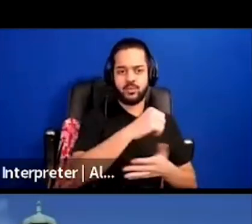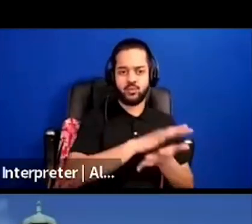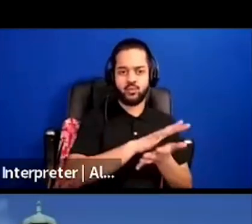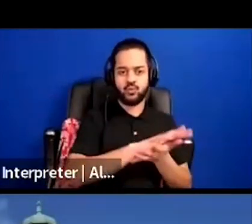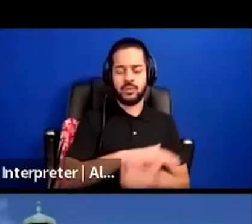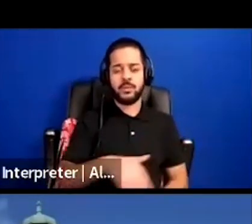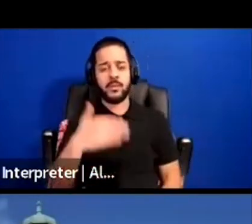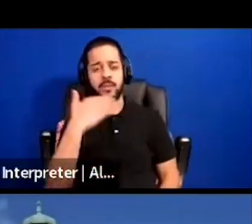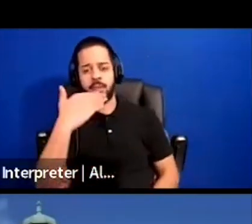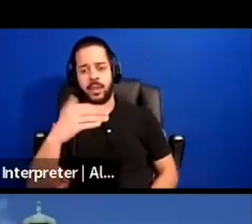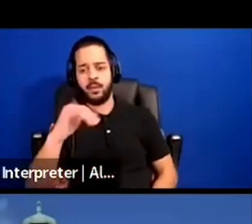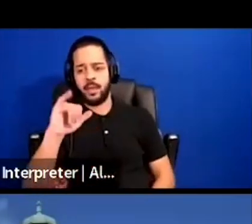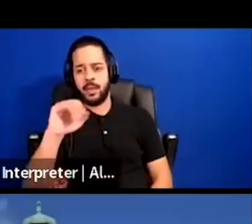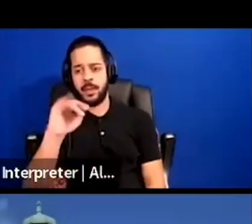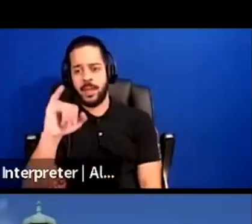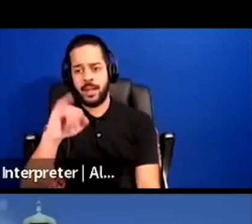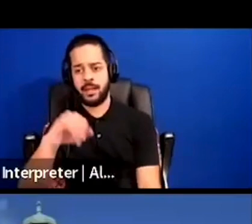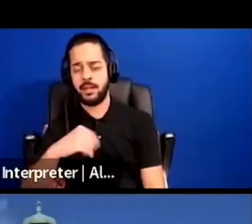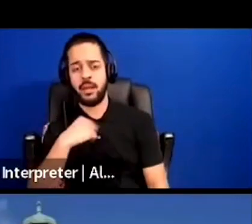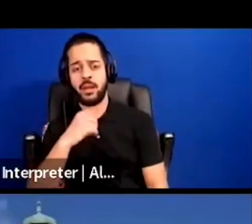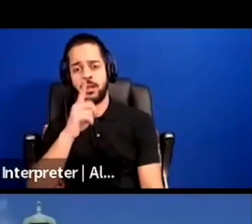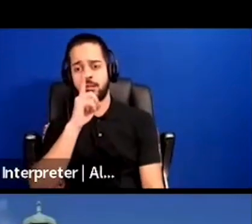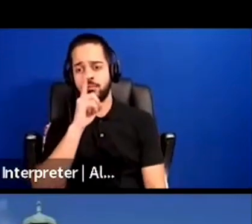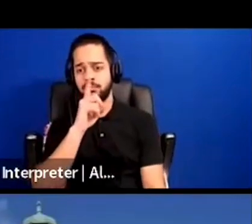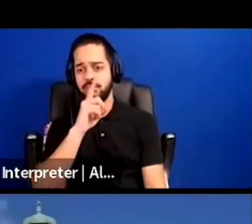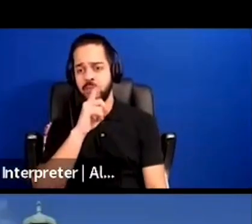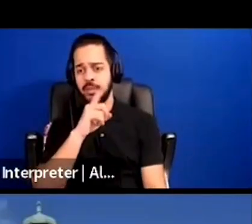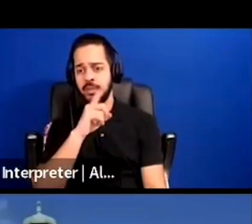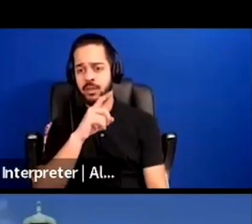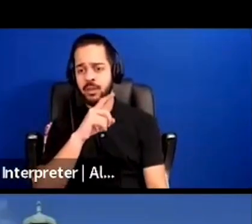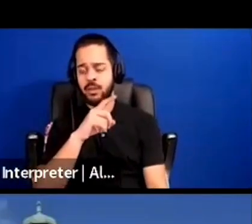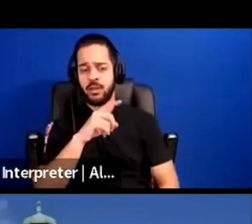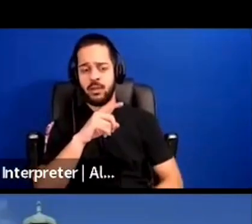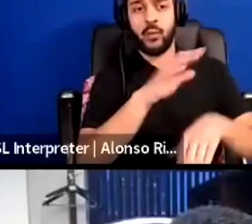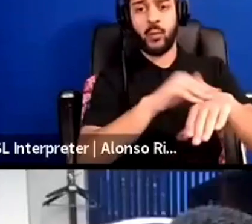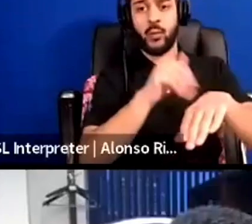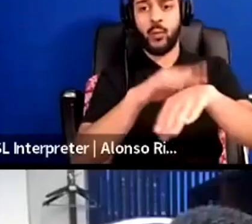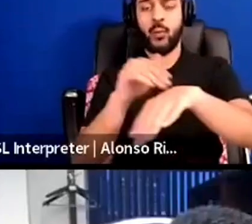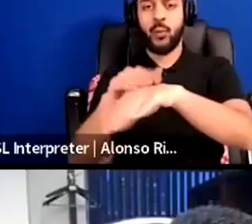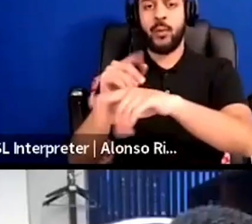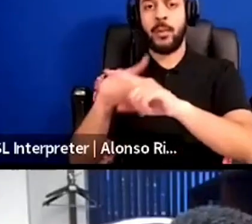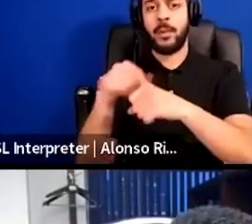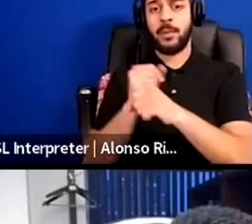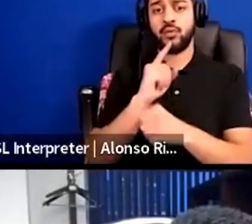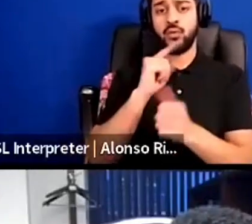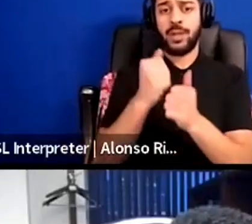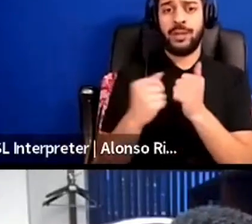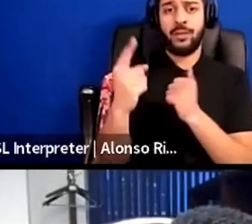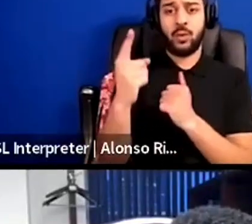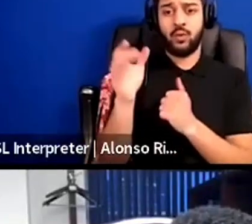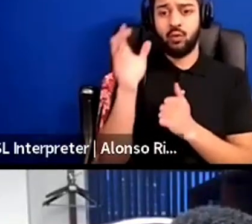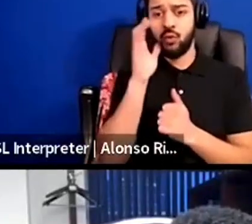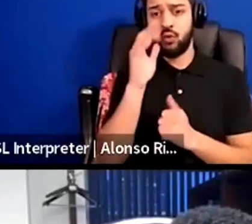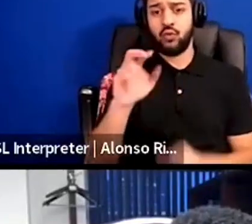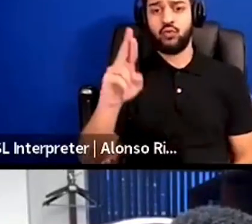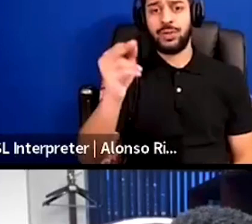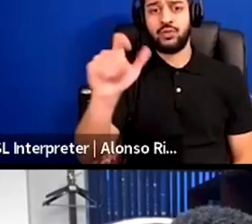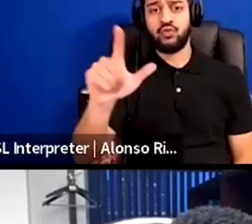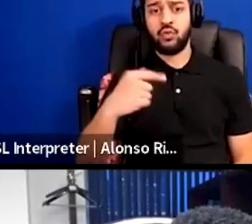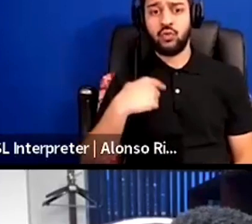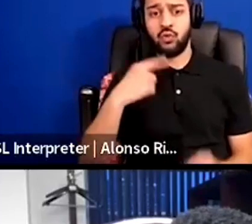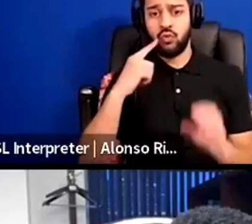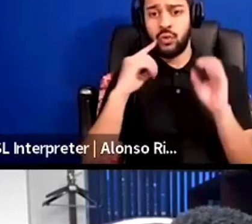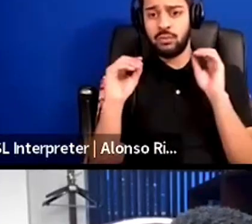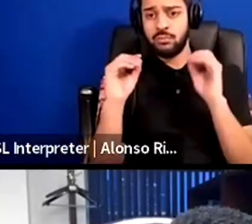Amani. So not to call people on, but I want to make sure everybody's voice got heard. So Rachel, I haven't heard from